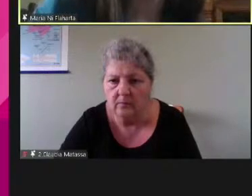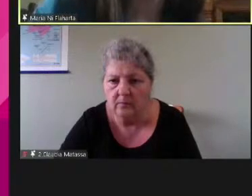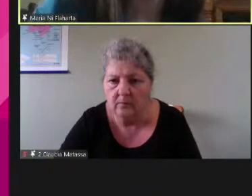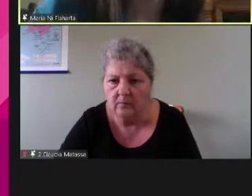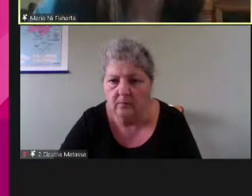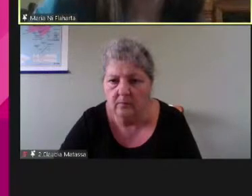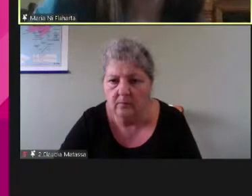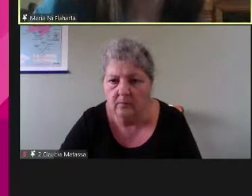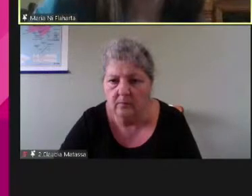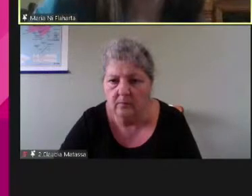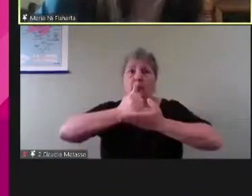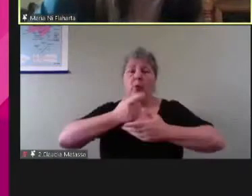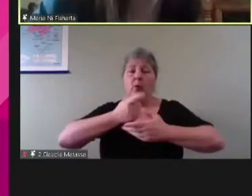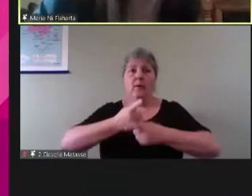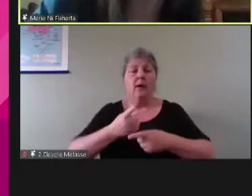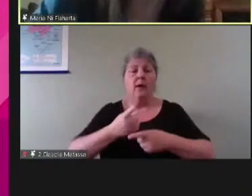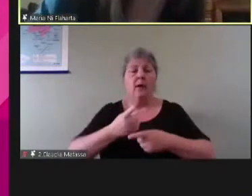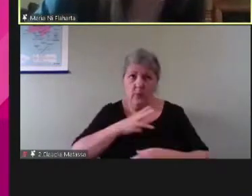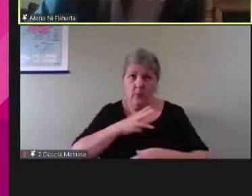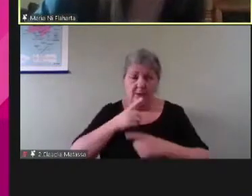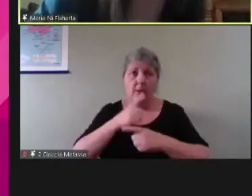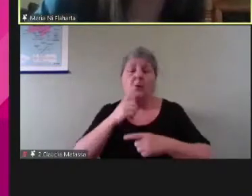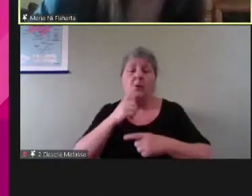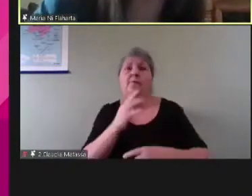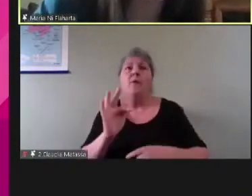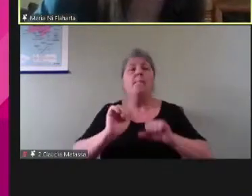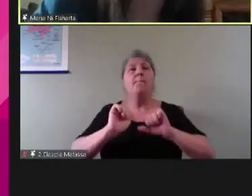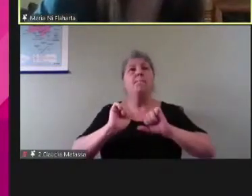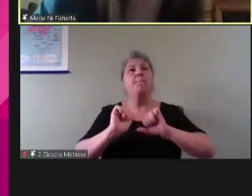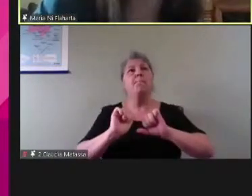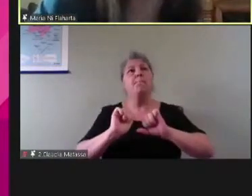Was like prison report there as it was, but